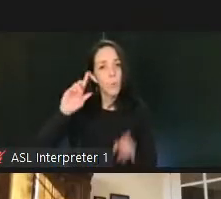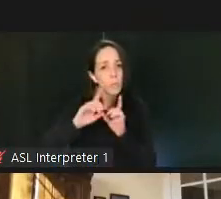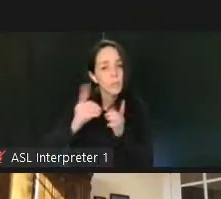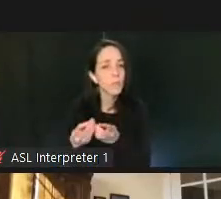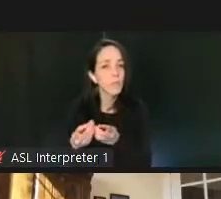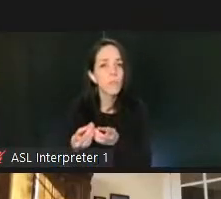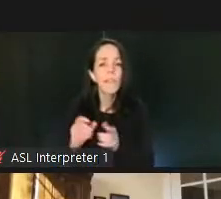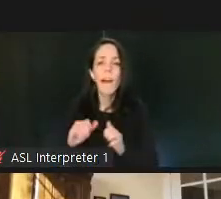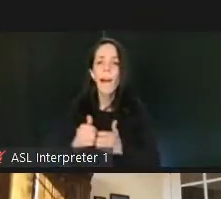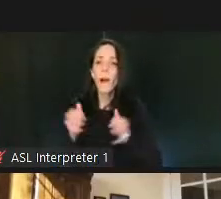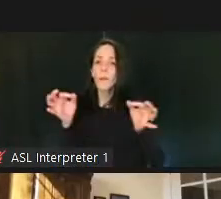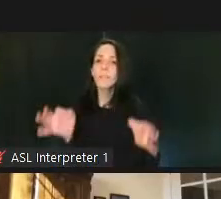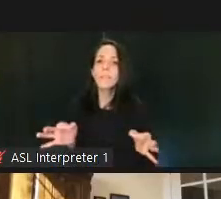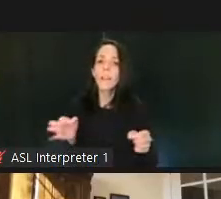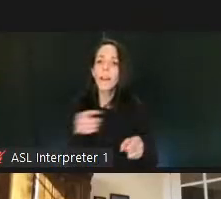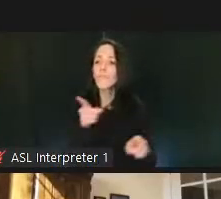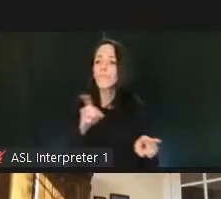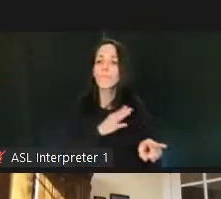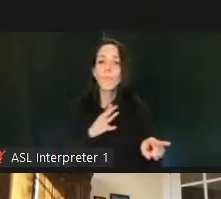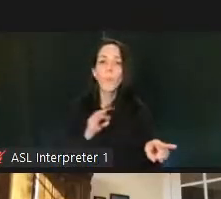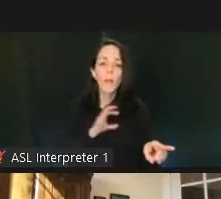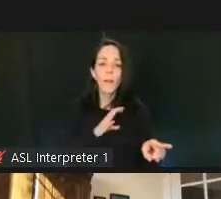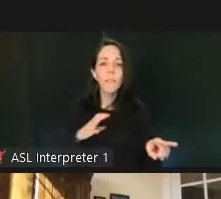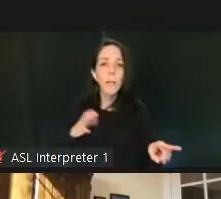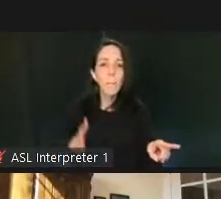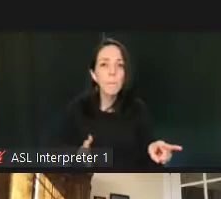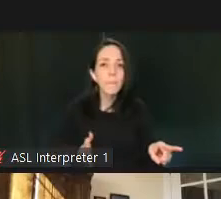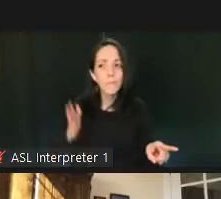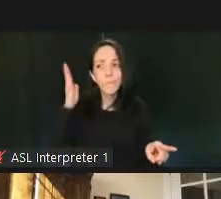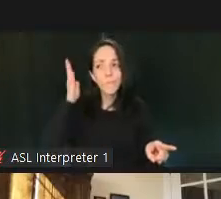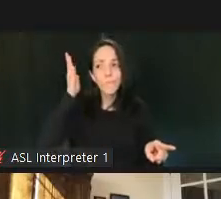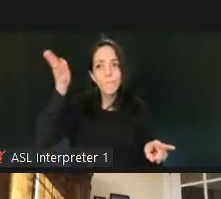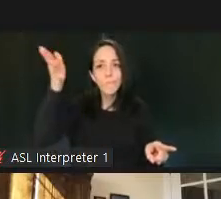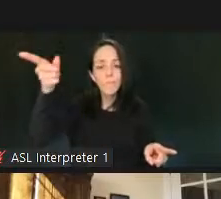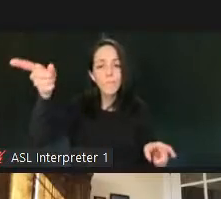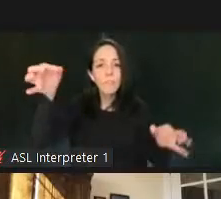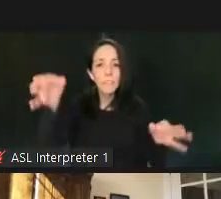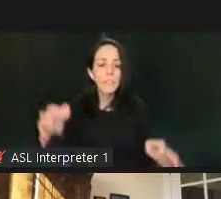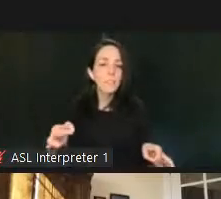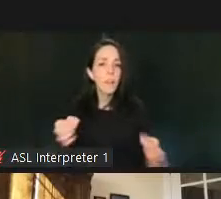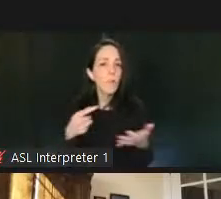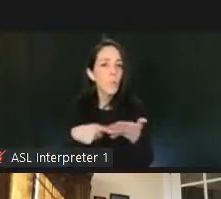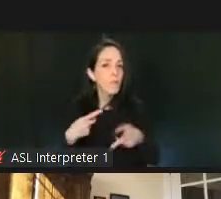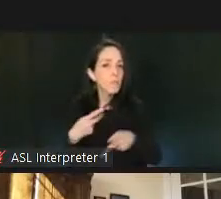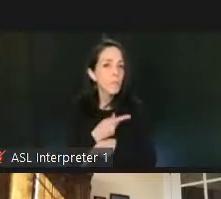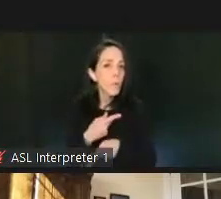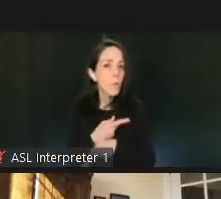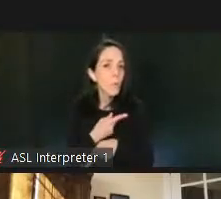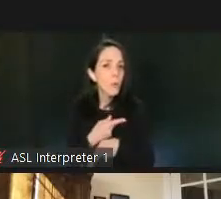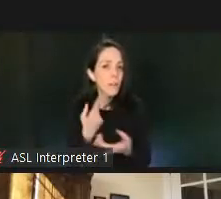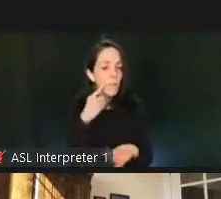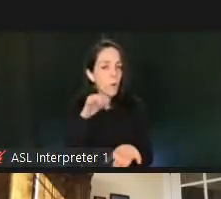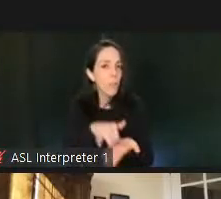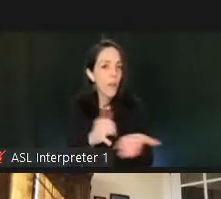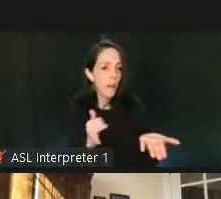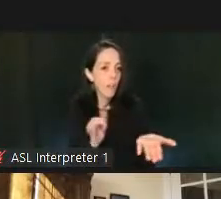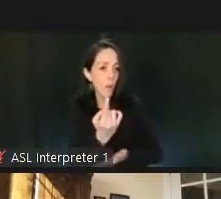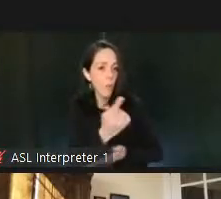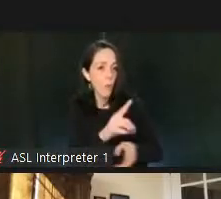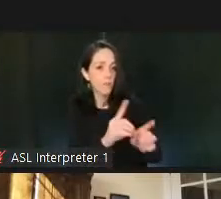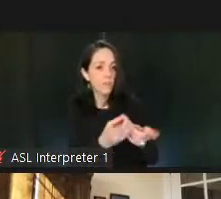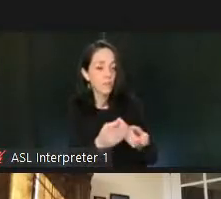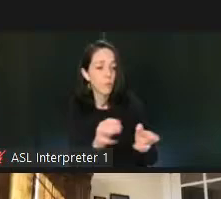determination by the Board of Commissioners at some point in the future to determine whether it would be appropriate to sunset that district once it's met